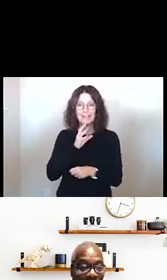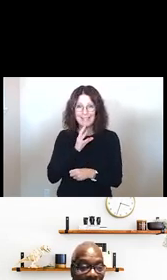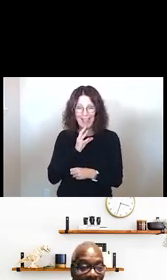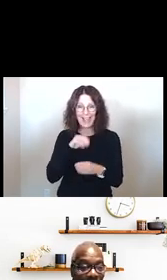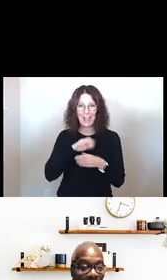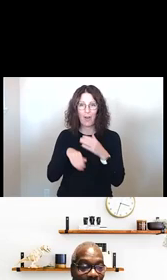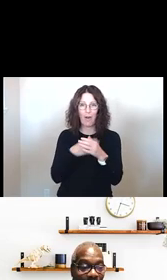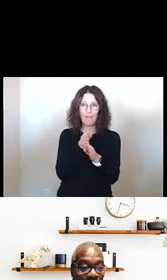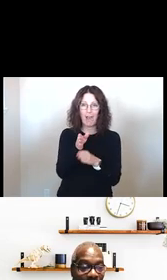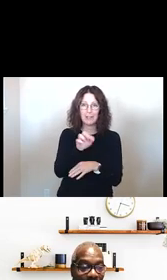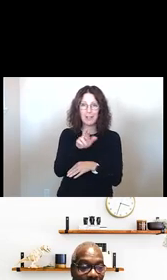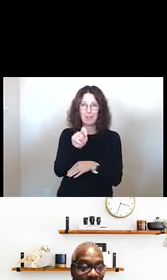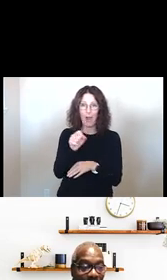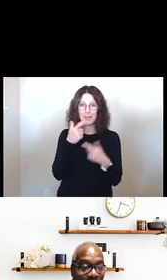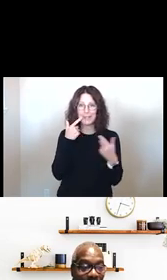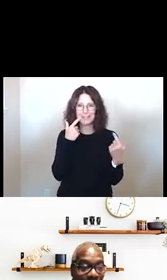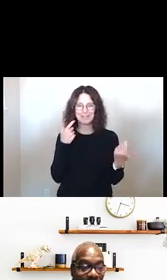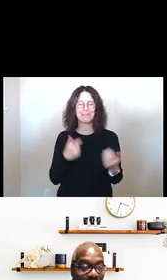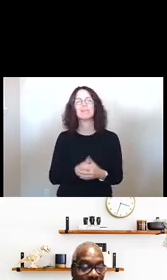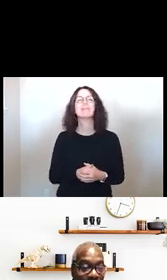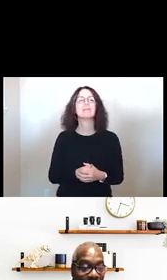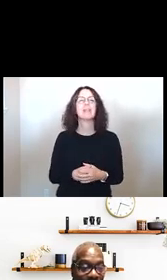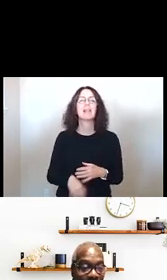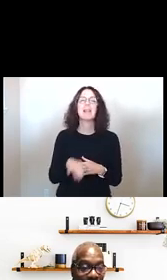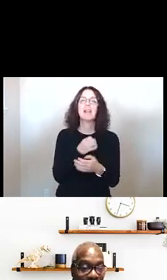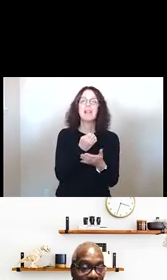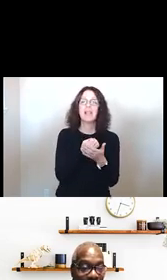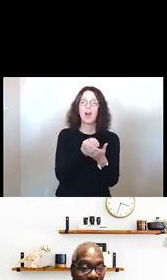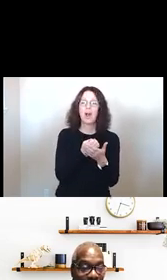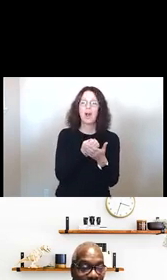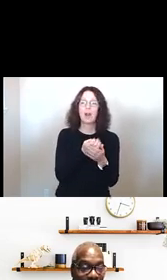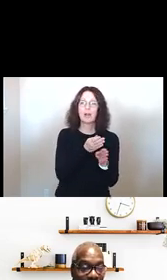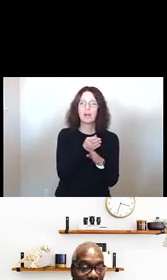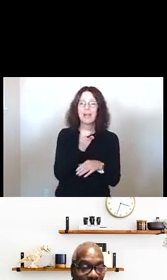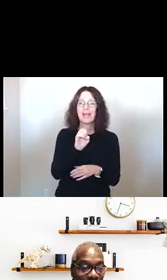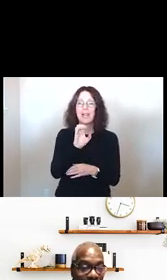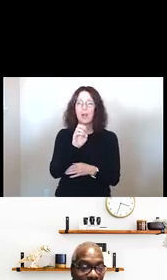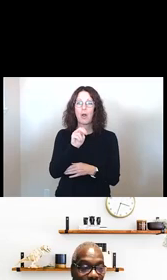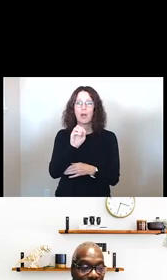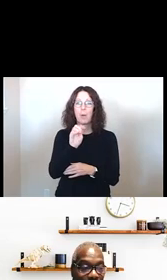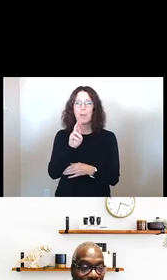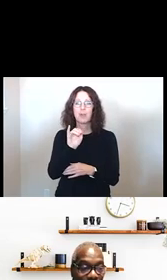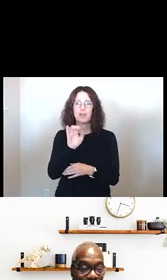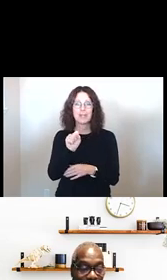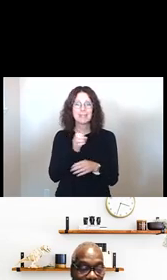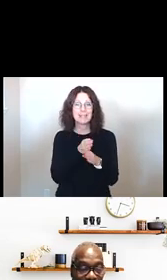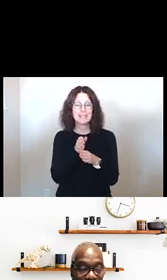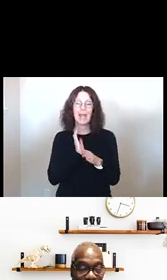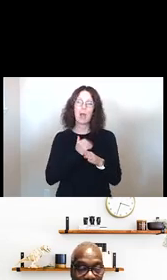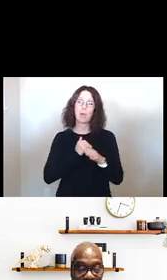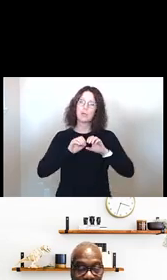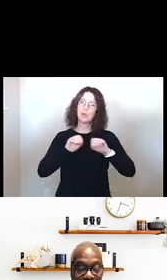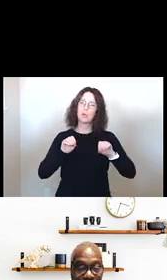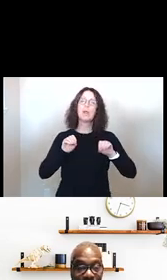So we, in the economics and econometrics stream, we have we offer a degree comparable to other North American